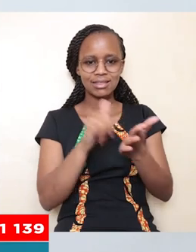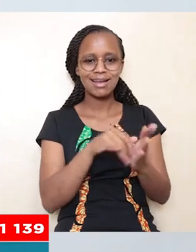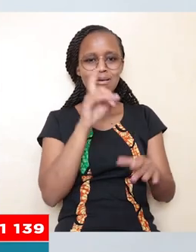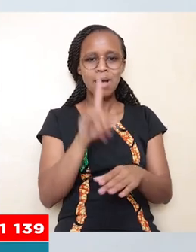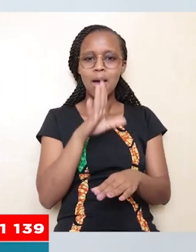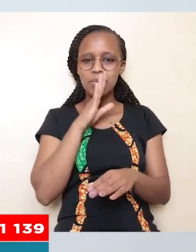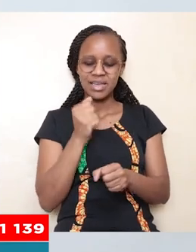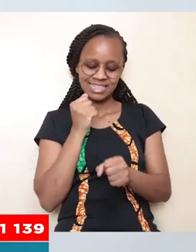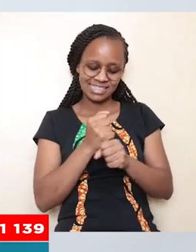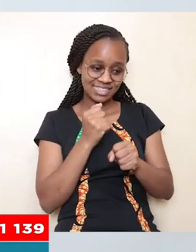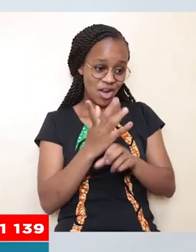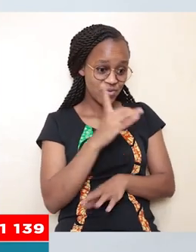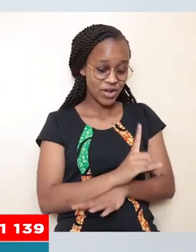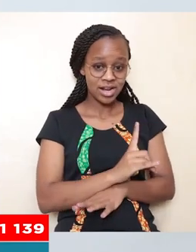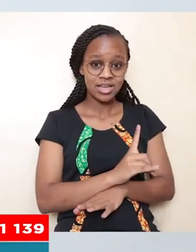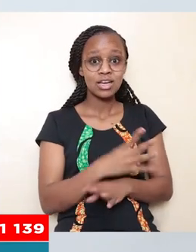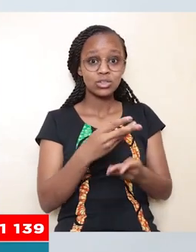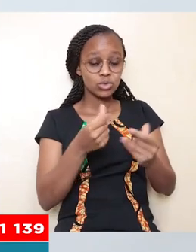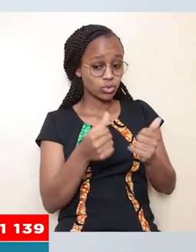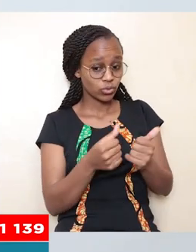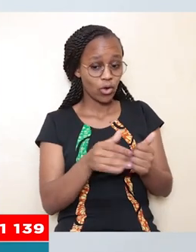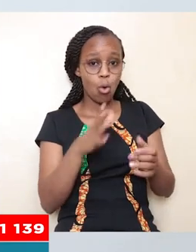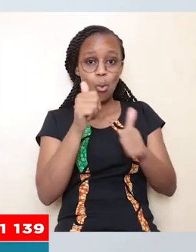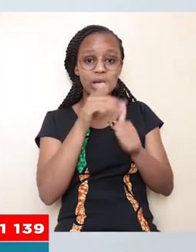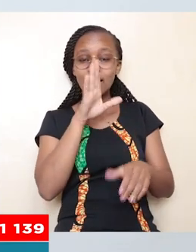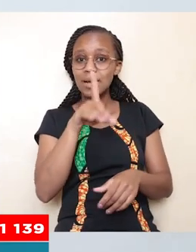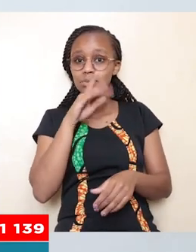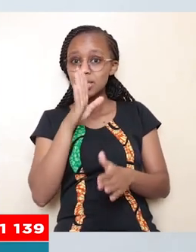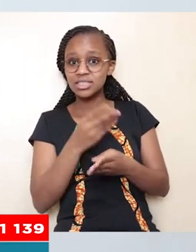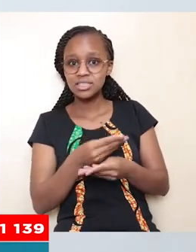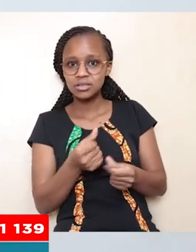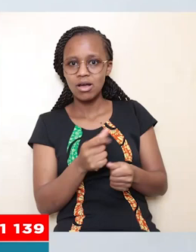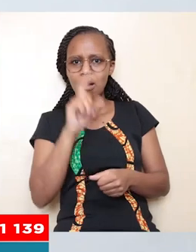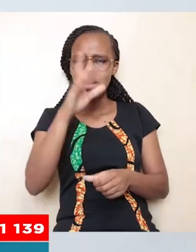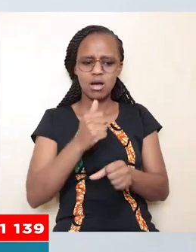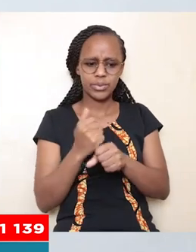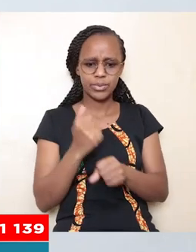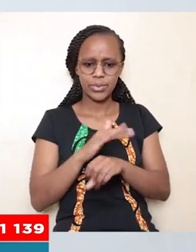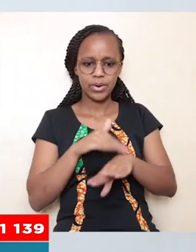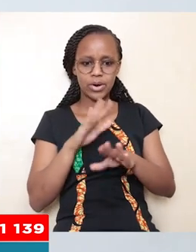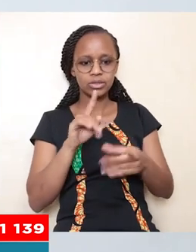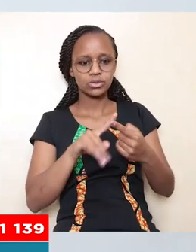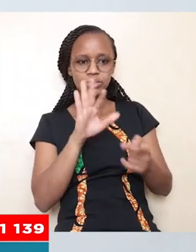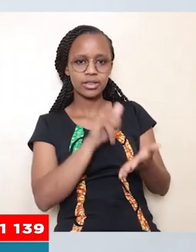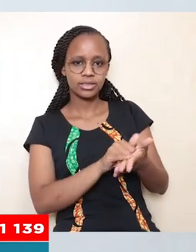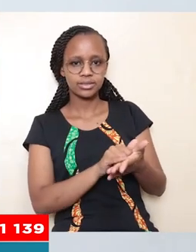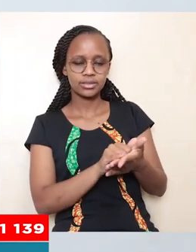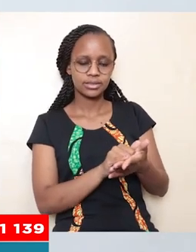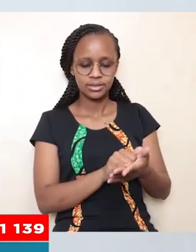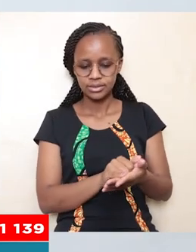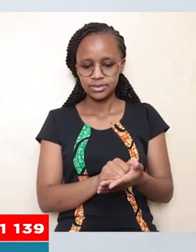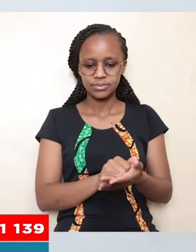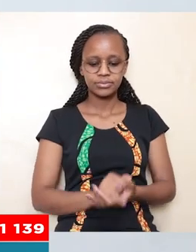to be fixed. That which needs to be fixed must be worked towards that.